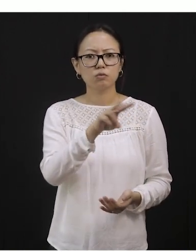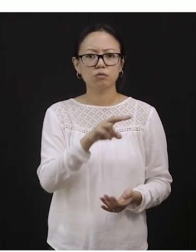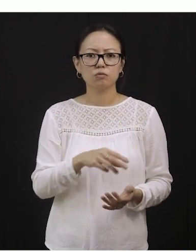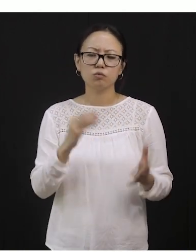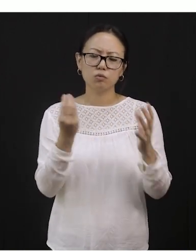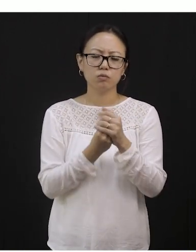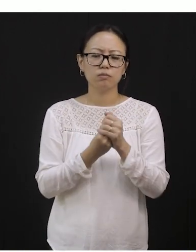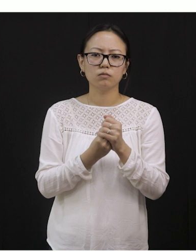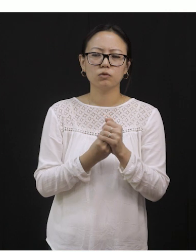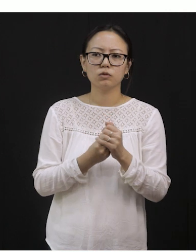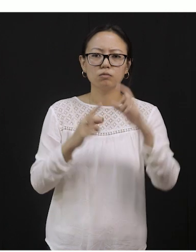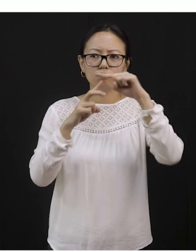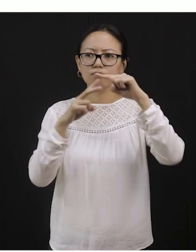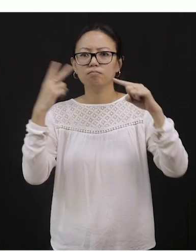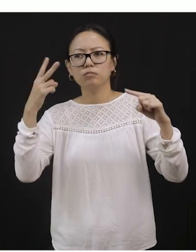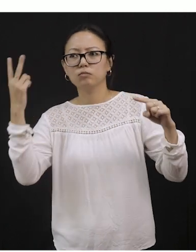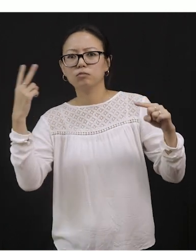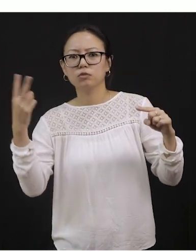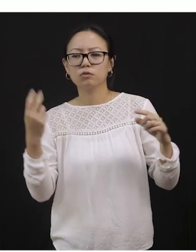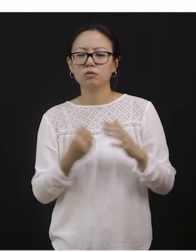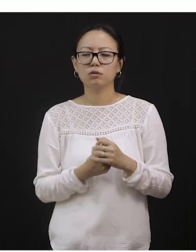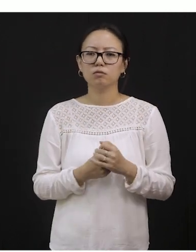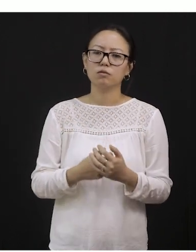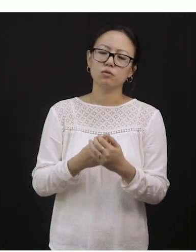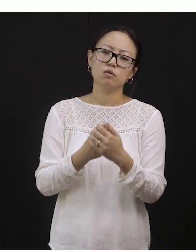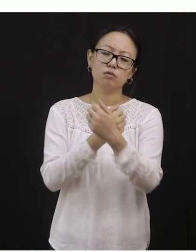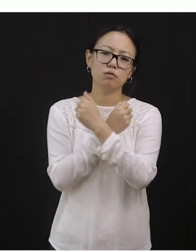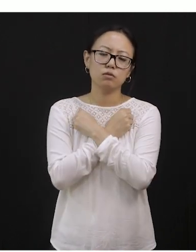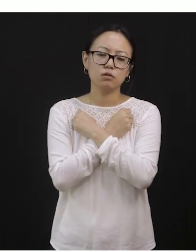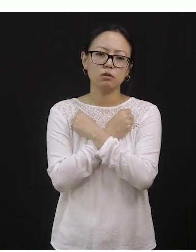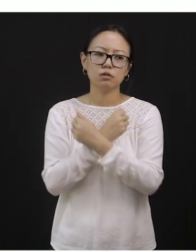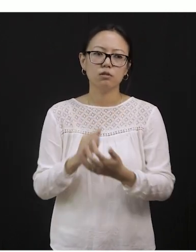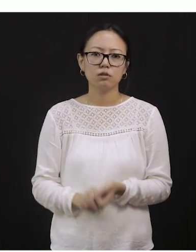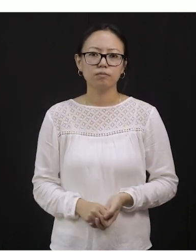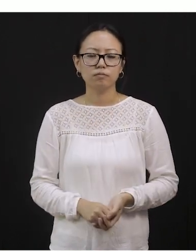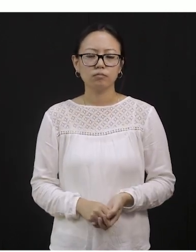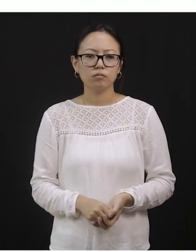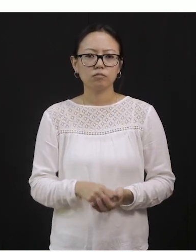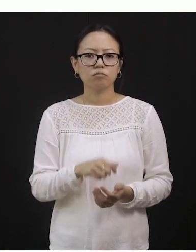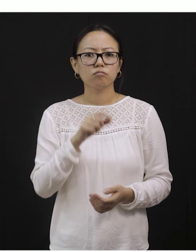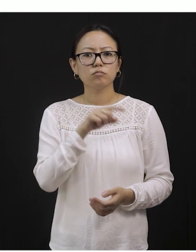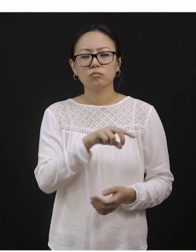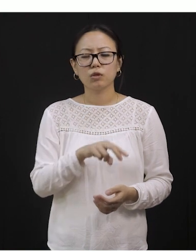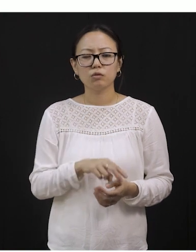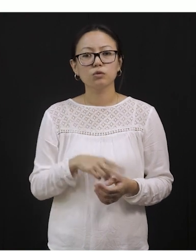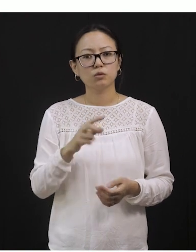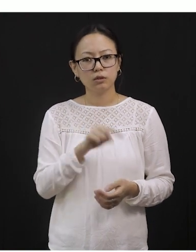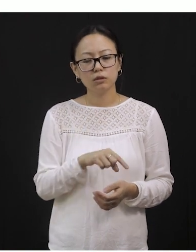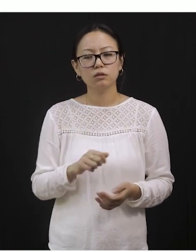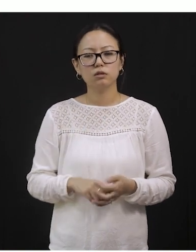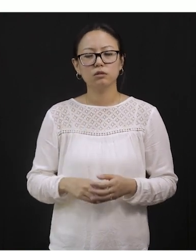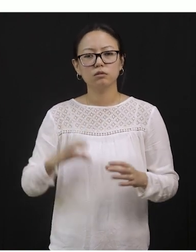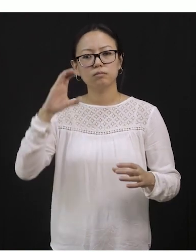for exploring the world. All right. So the Dora cartoon show reflects and represents